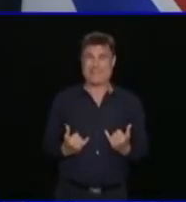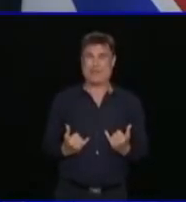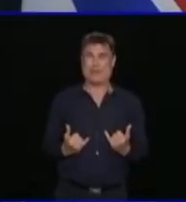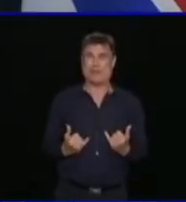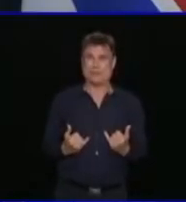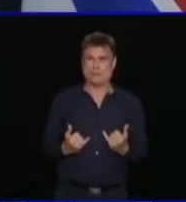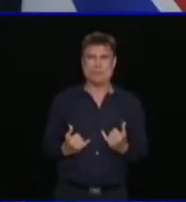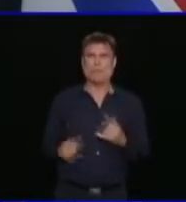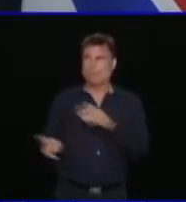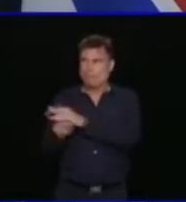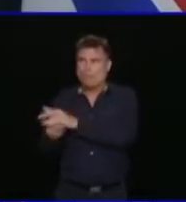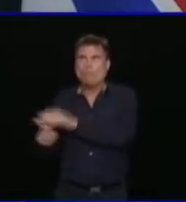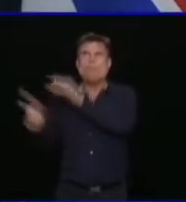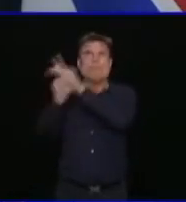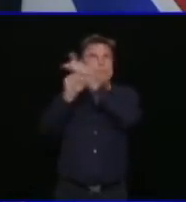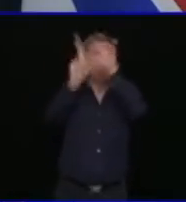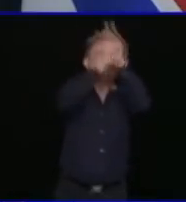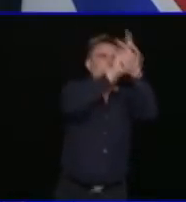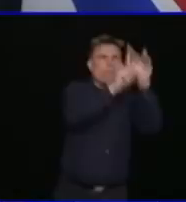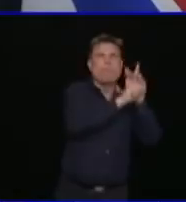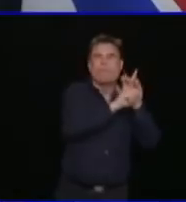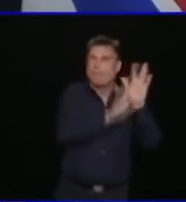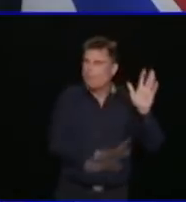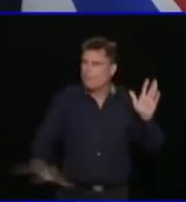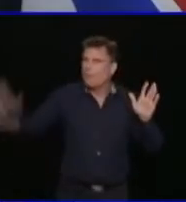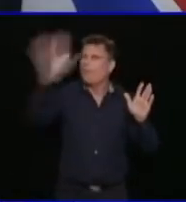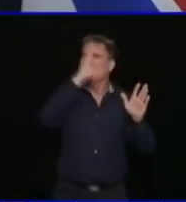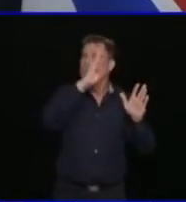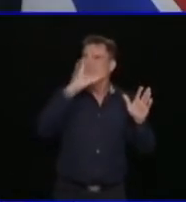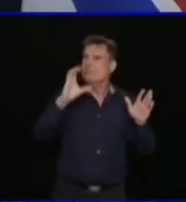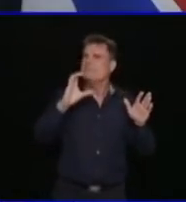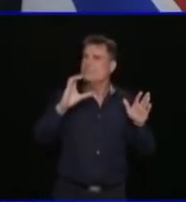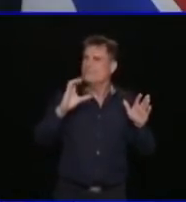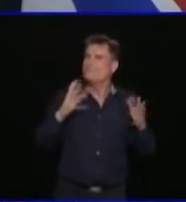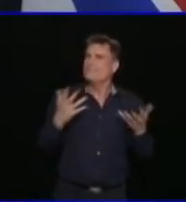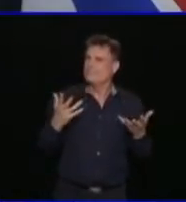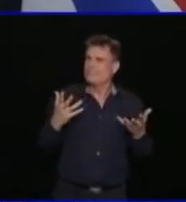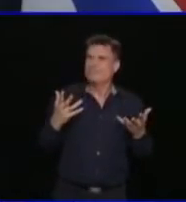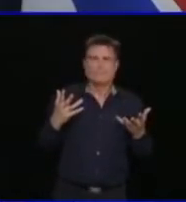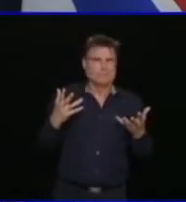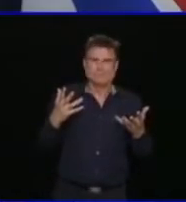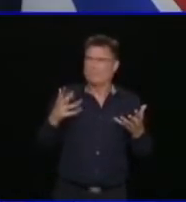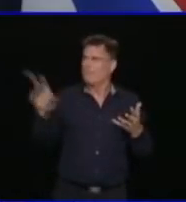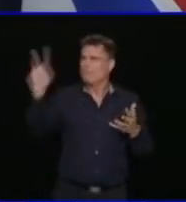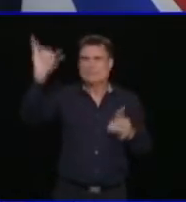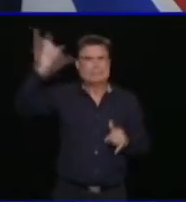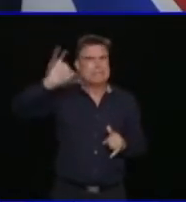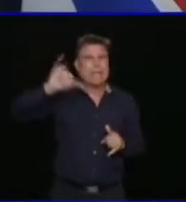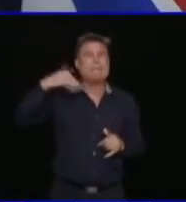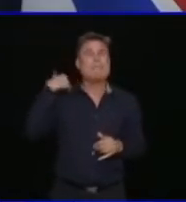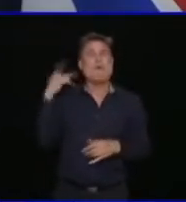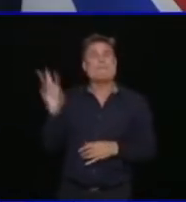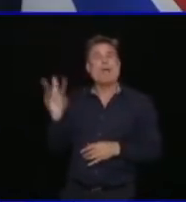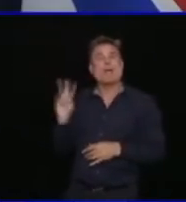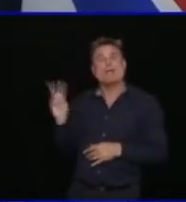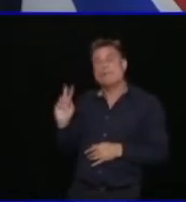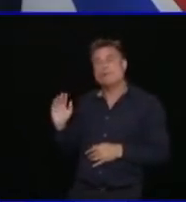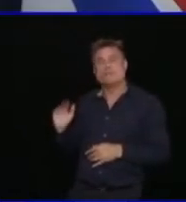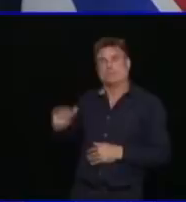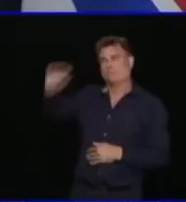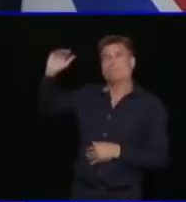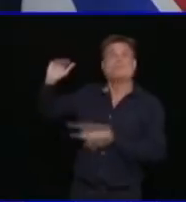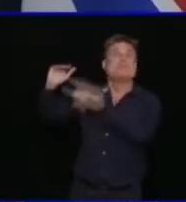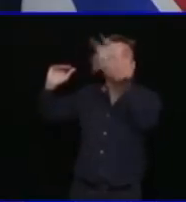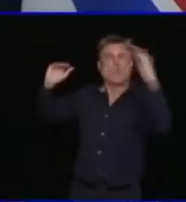102 cases over 3 days on the weekend in the terms 34 cases a day in the context of Canada and